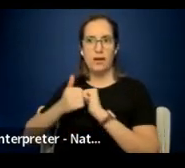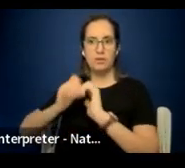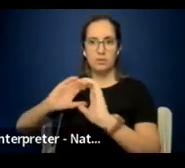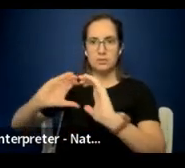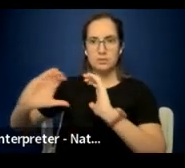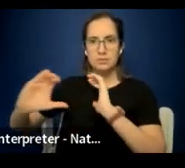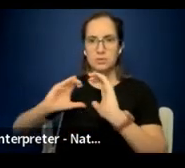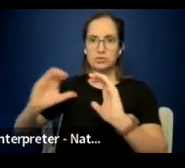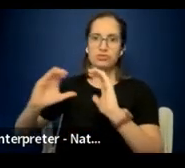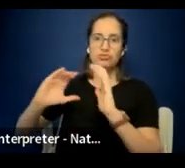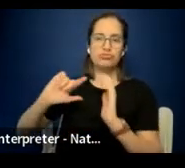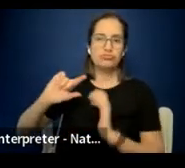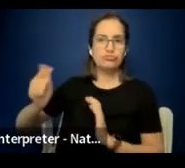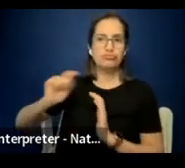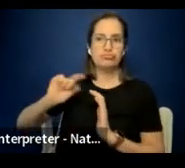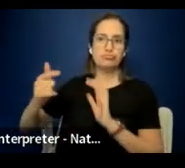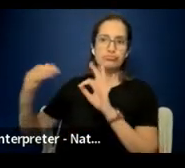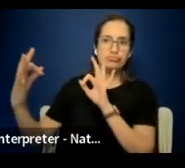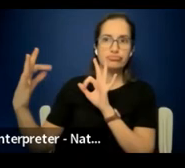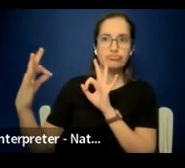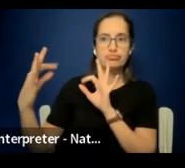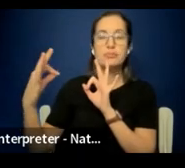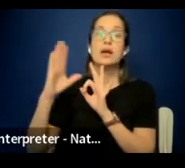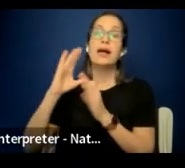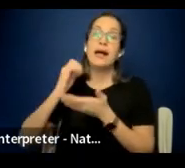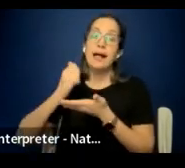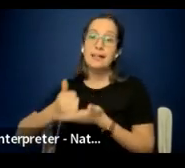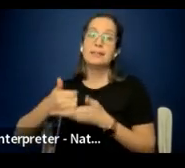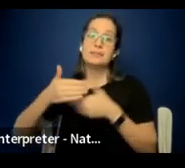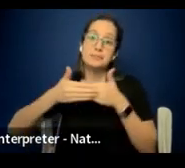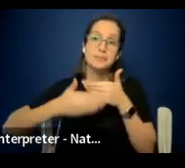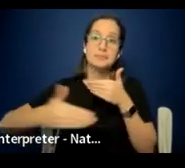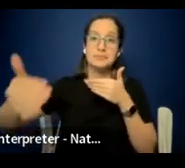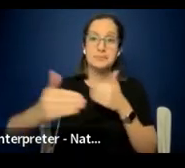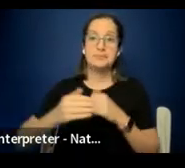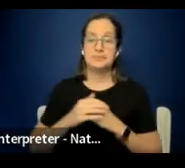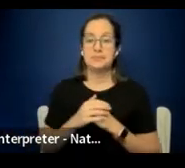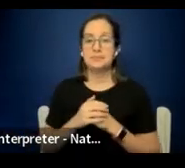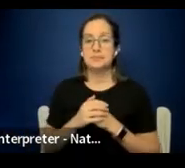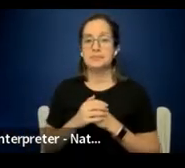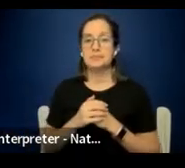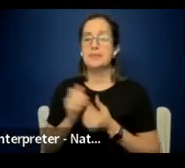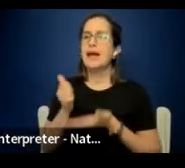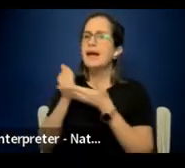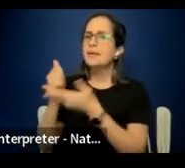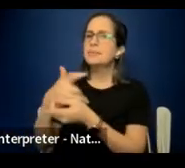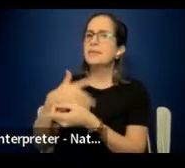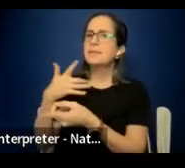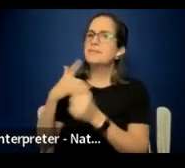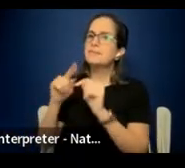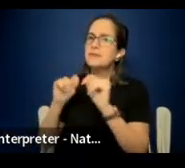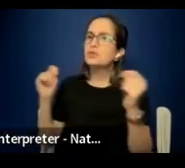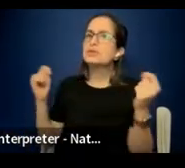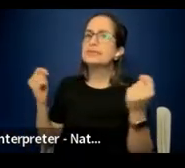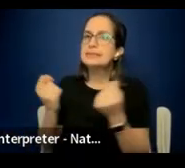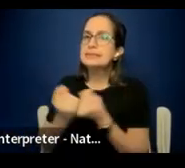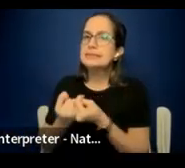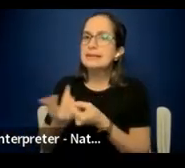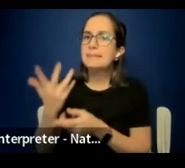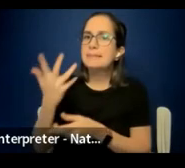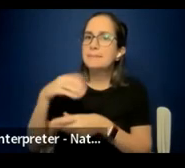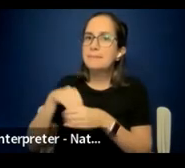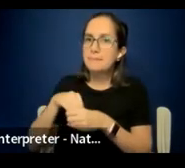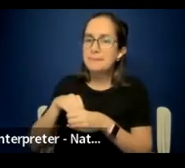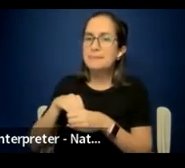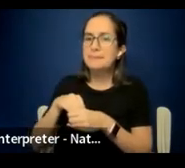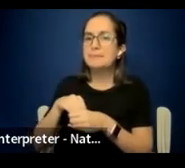is going to really help in the long run. Making your volunteers a part of the team, on an ongoing basis, you know, find out, you